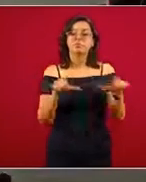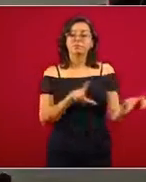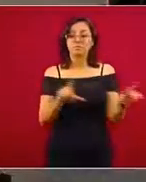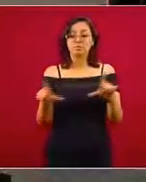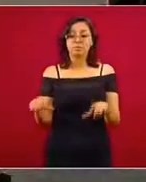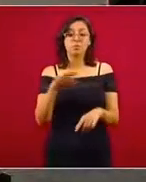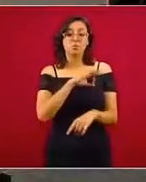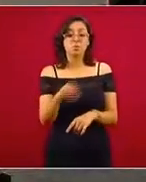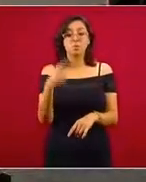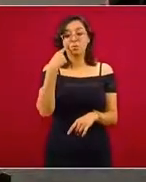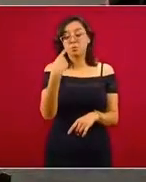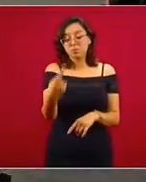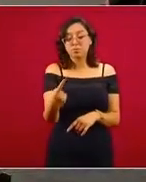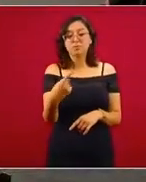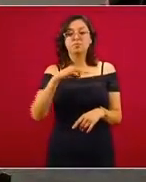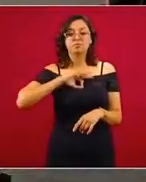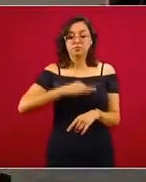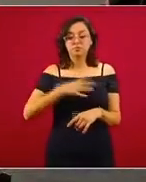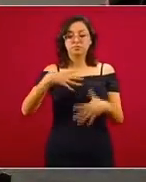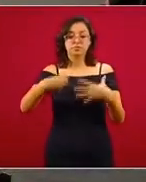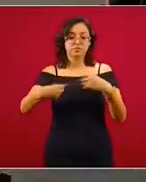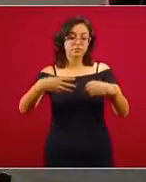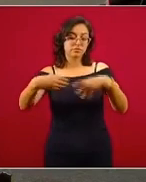in the following days.